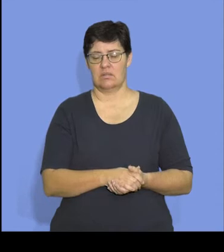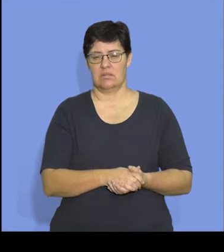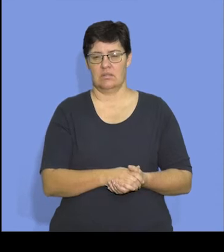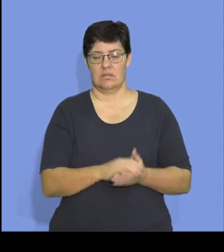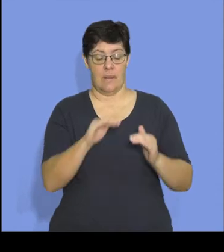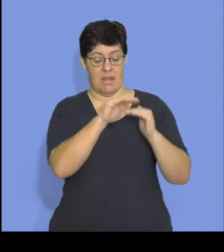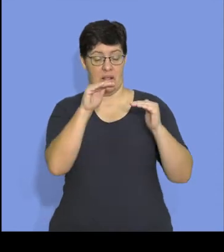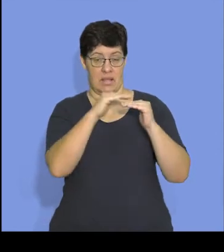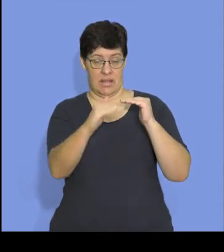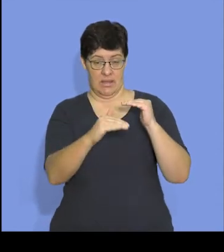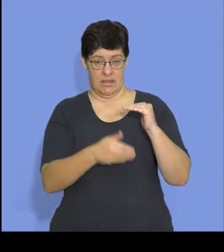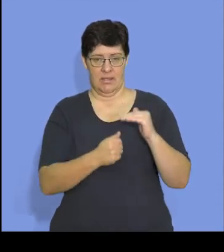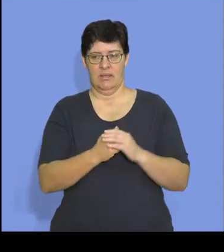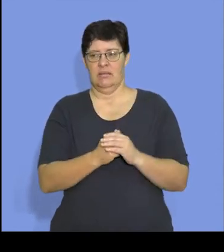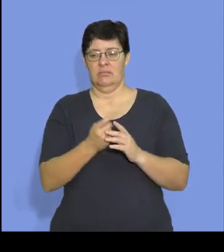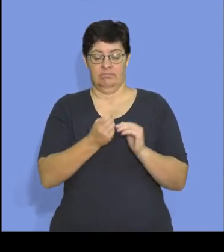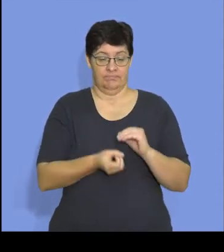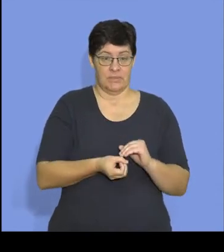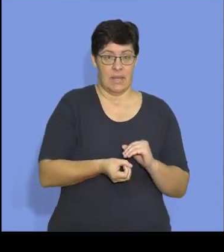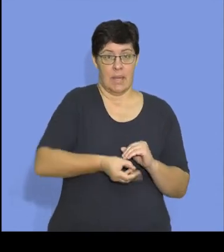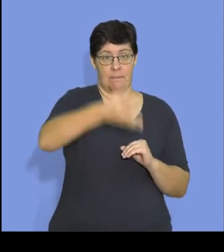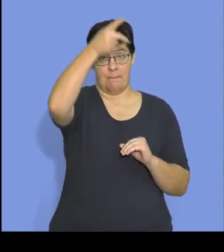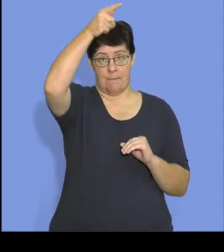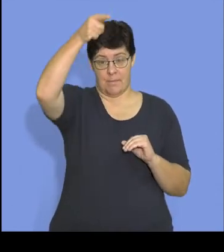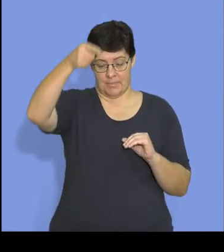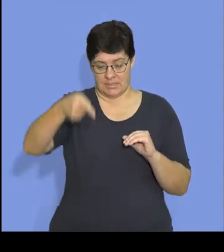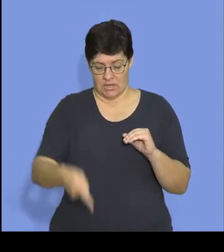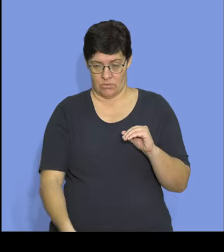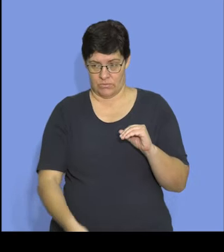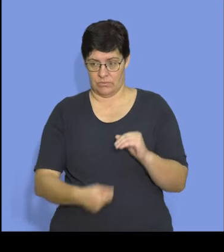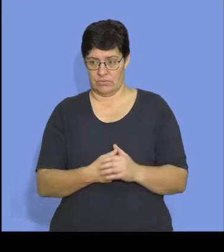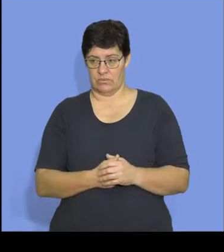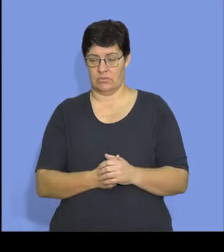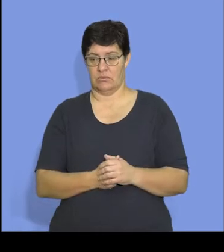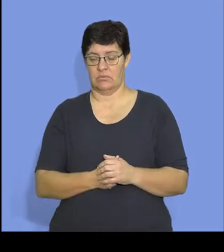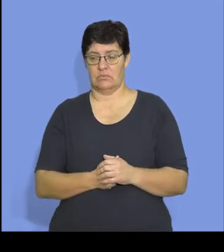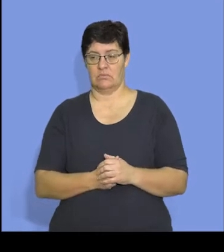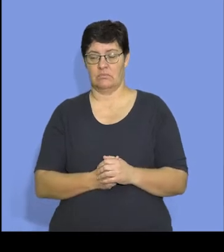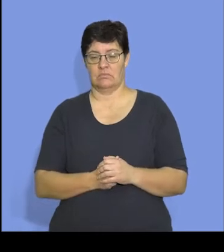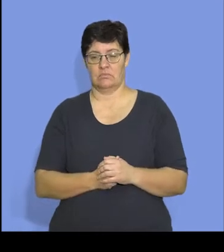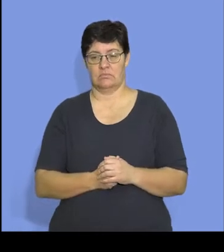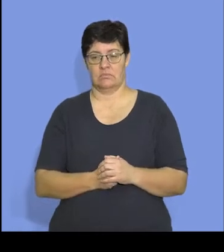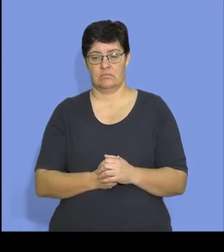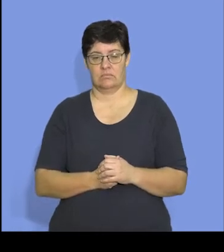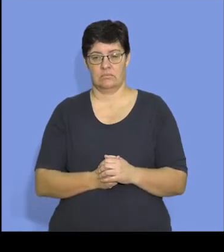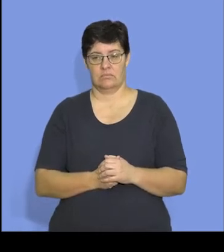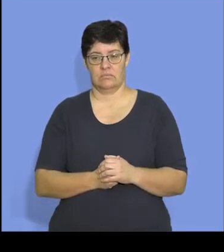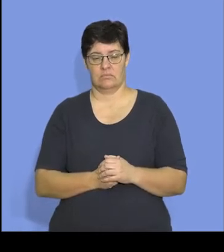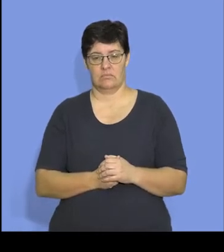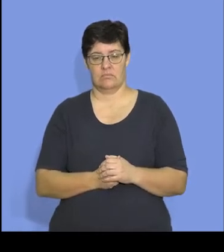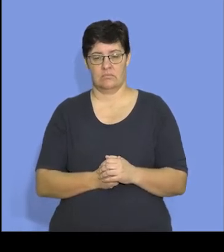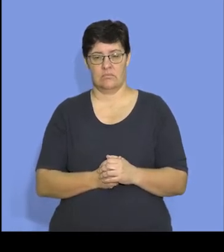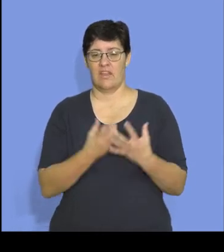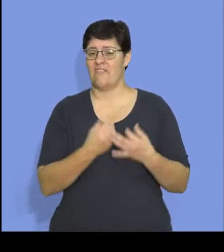a balcony, the ball gets thrown up, and then it comes back down. They haven't given